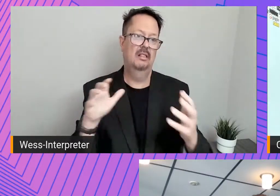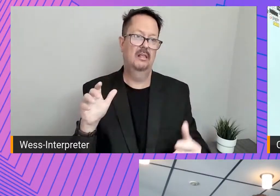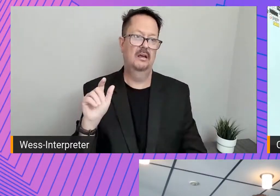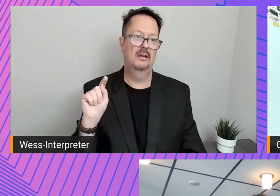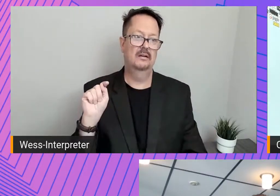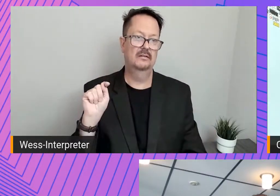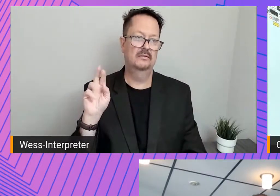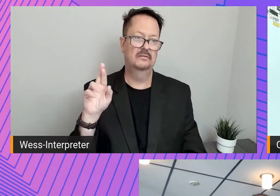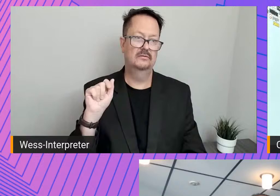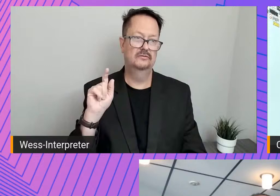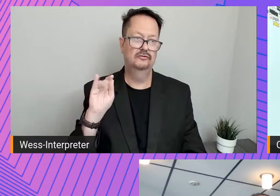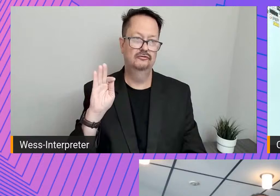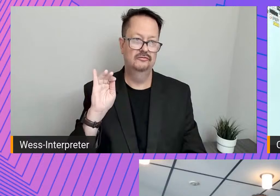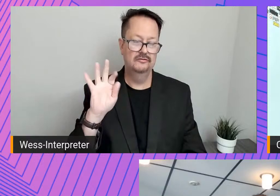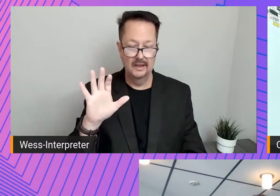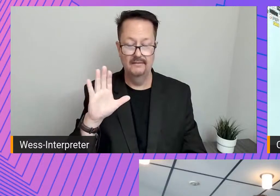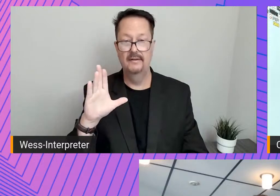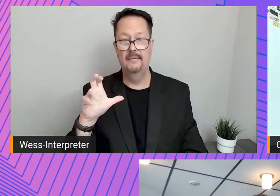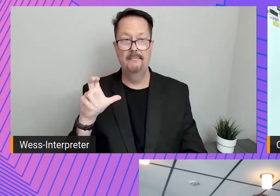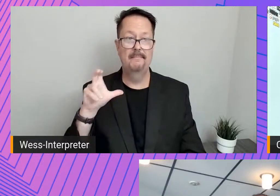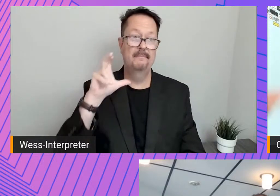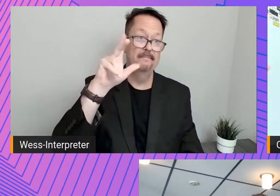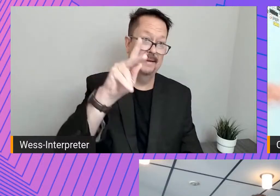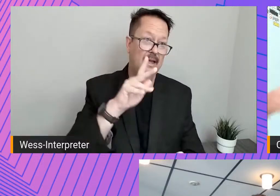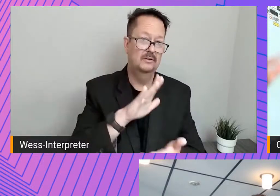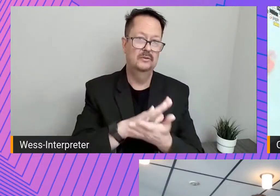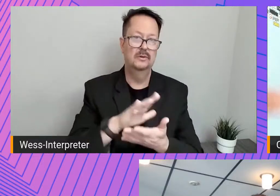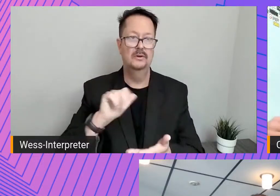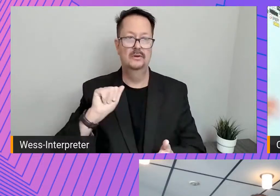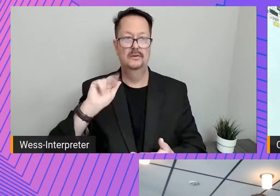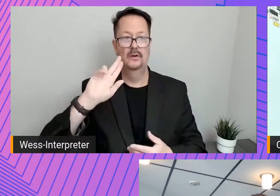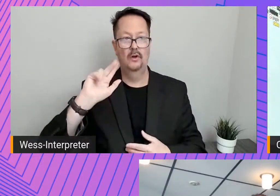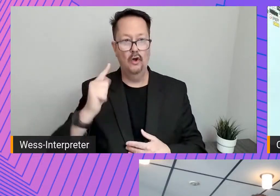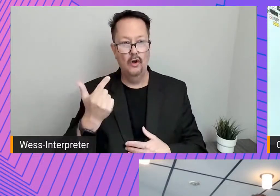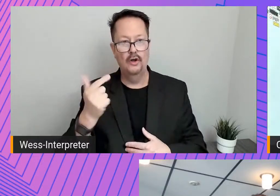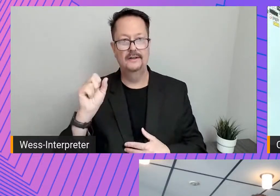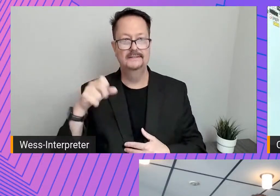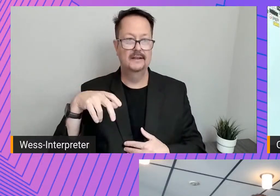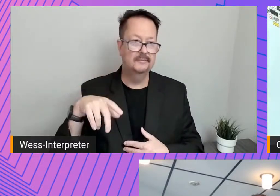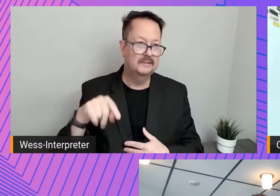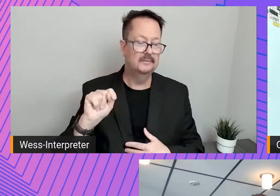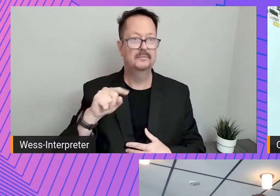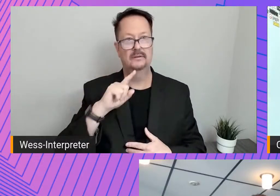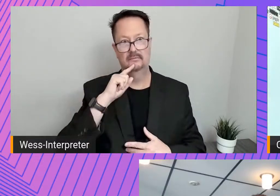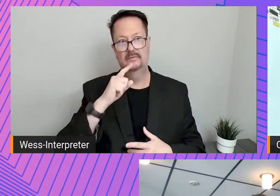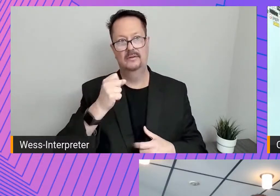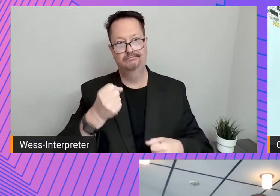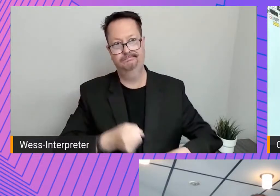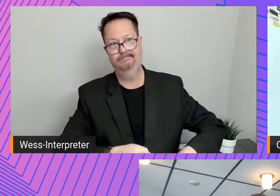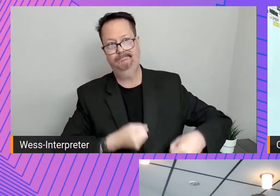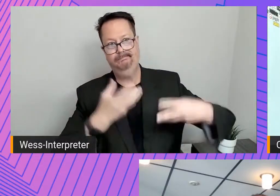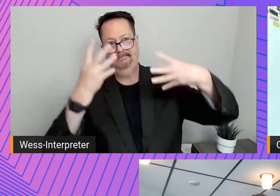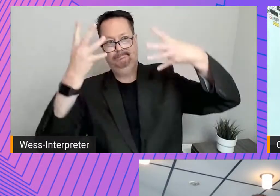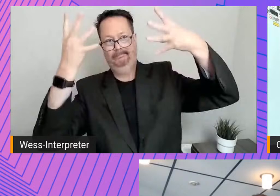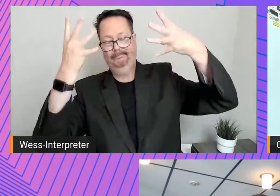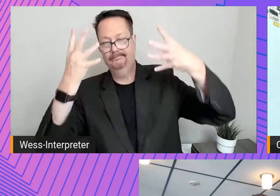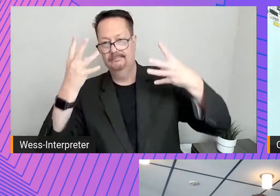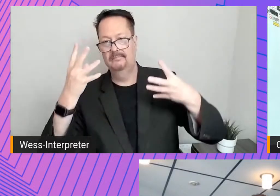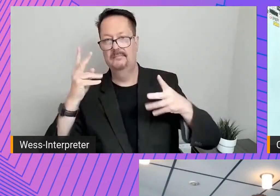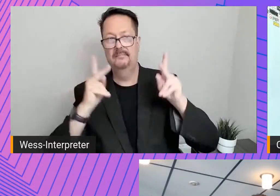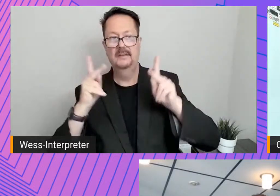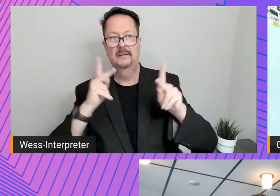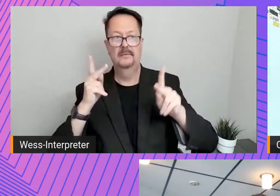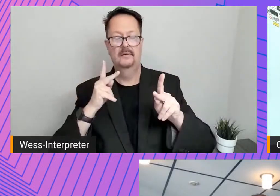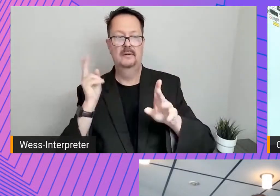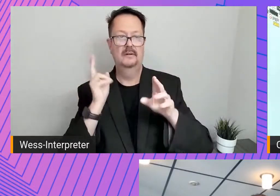back to school August, September is very high traffic surge for us as everyone gets plugged back in